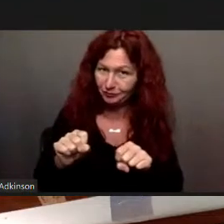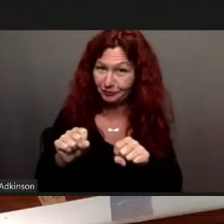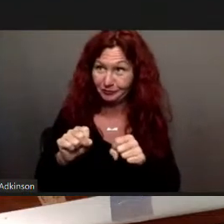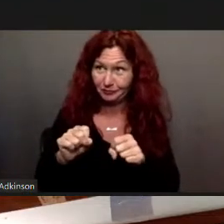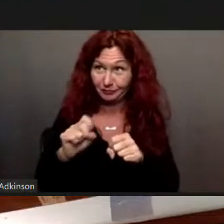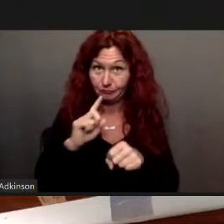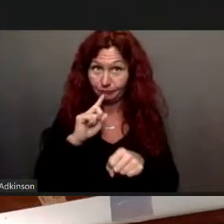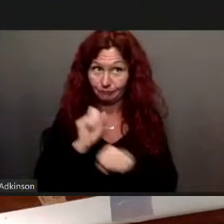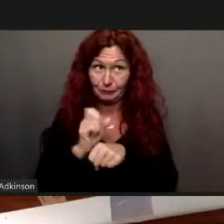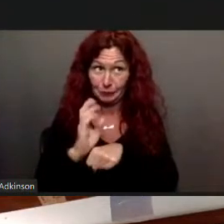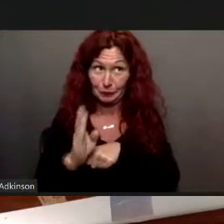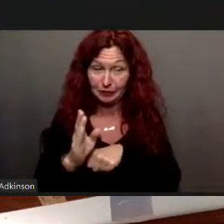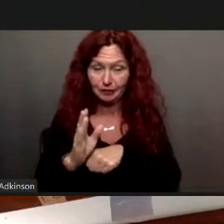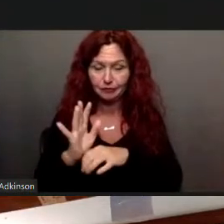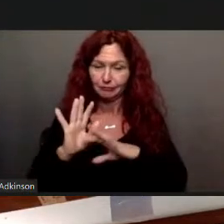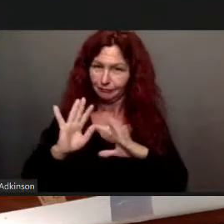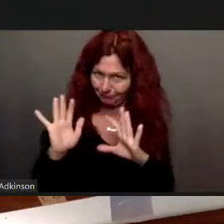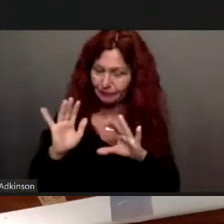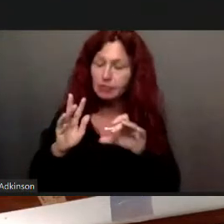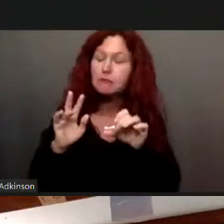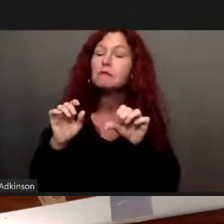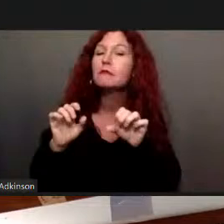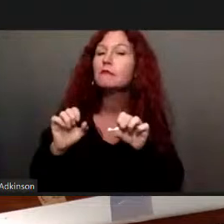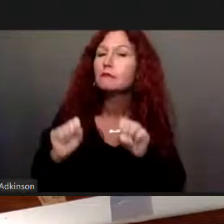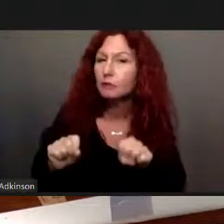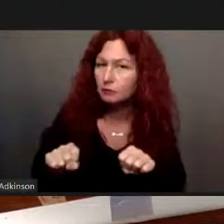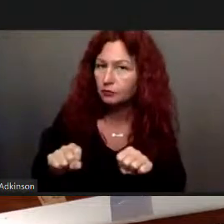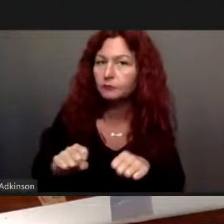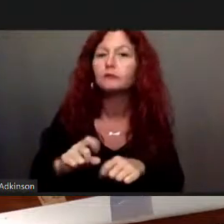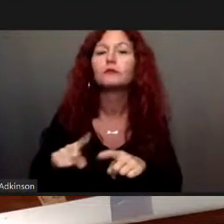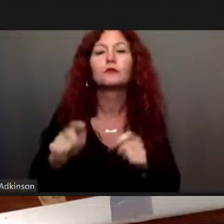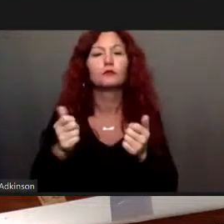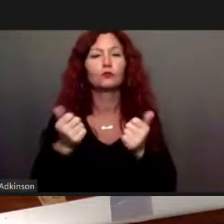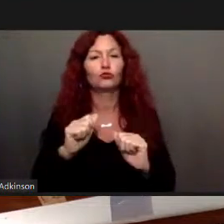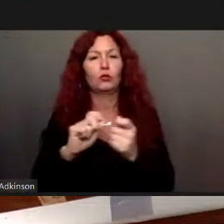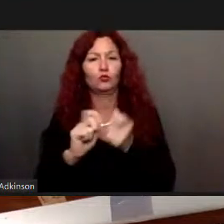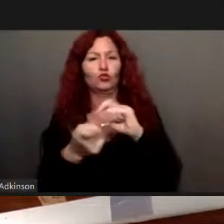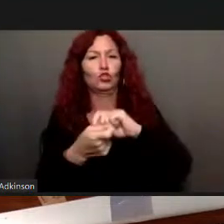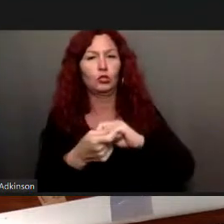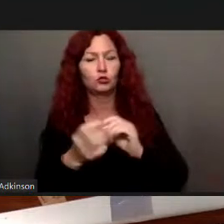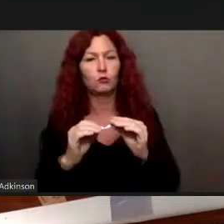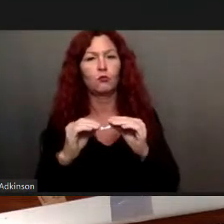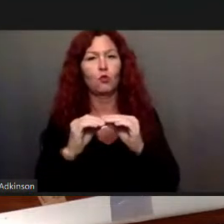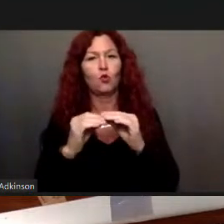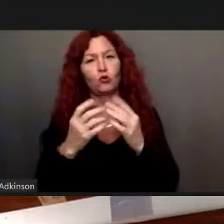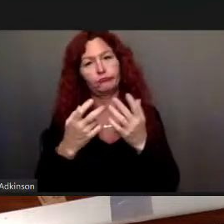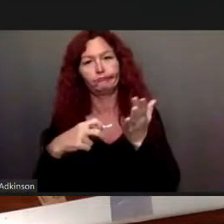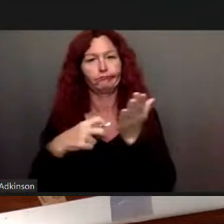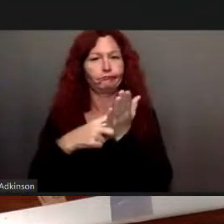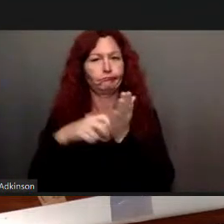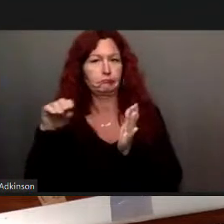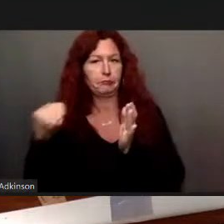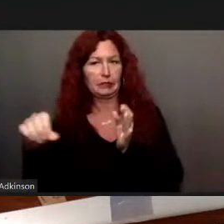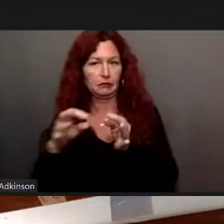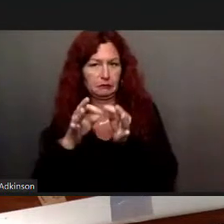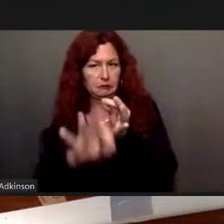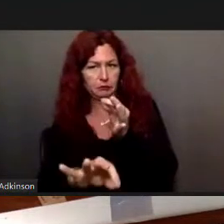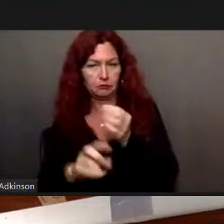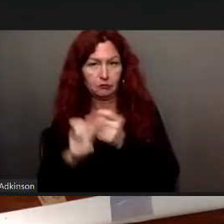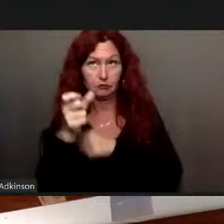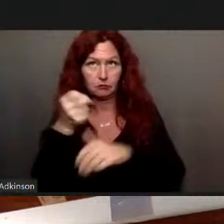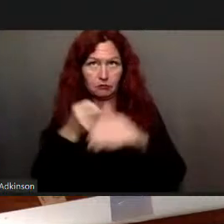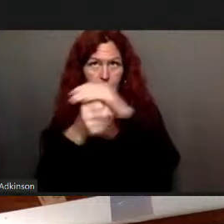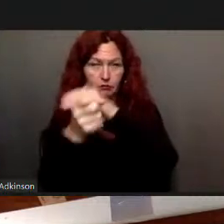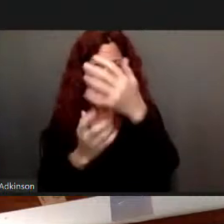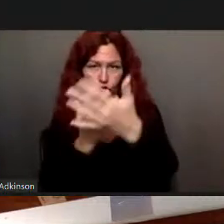that. We're looking at a way to make this actually a civil citation and a criminal citation, so that you can be fined civilly